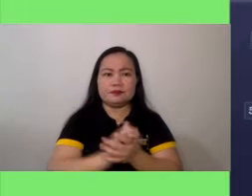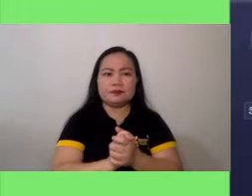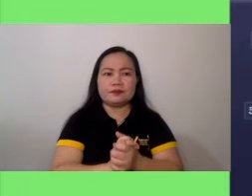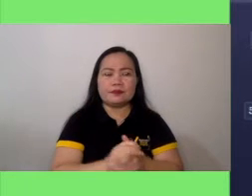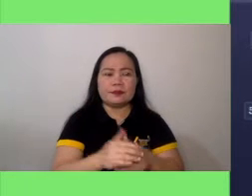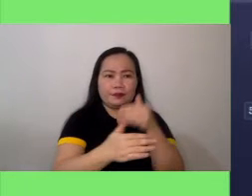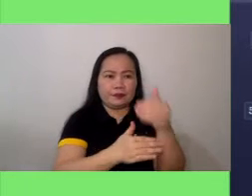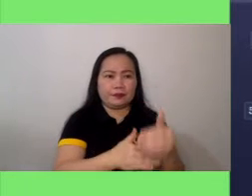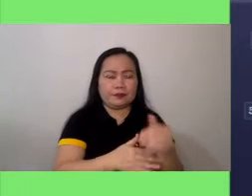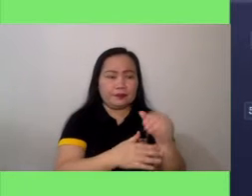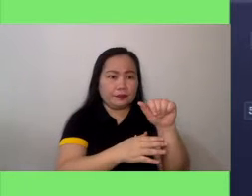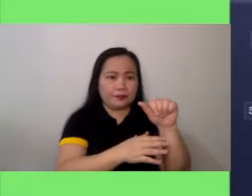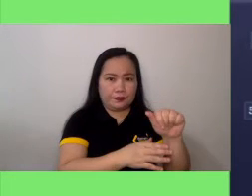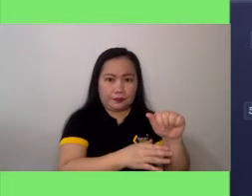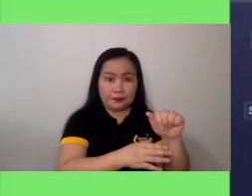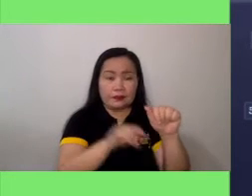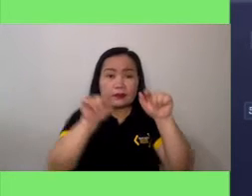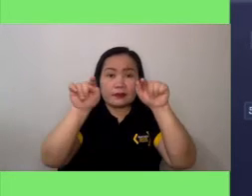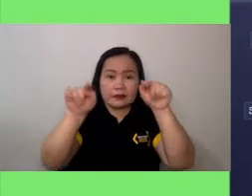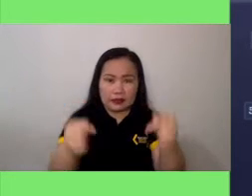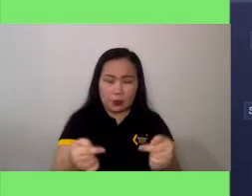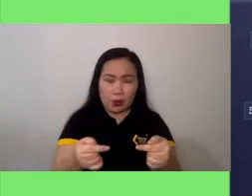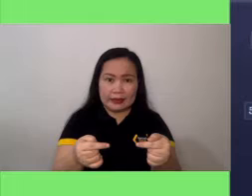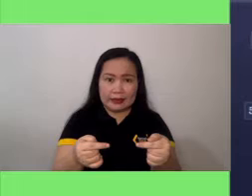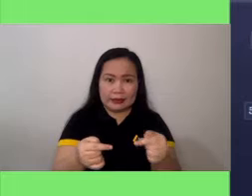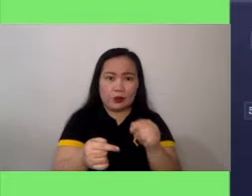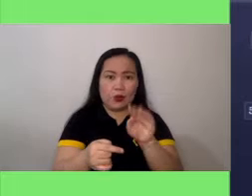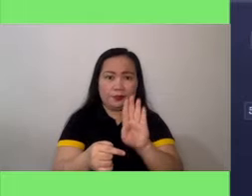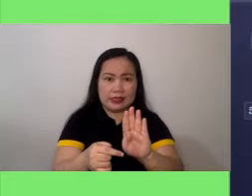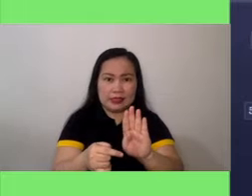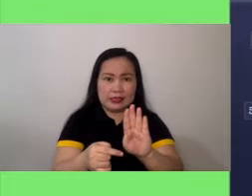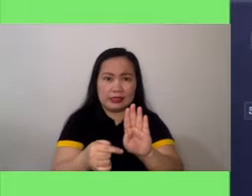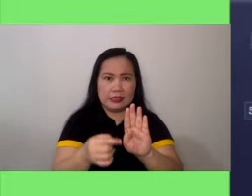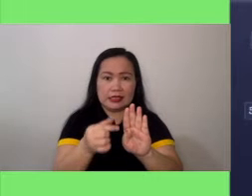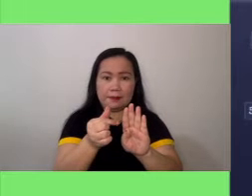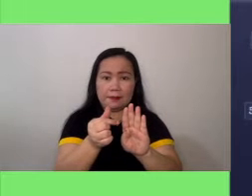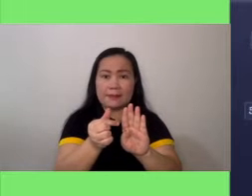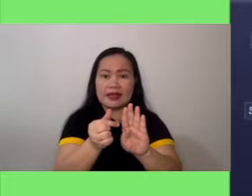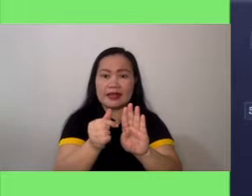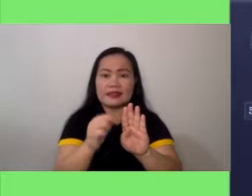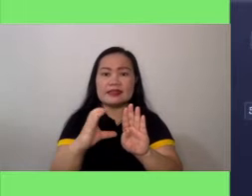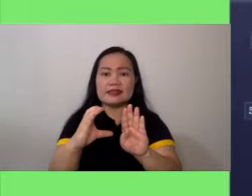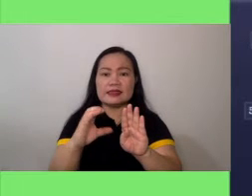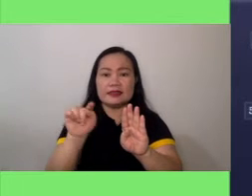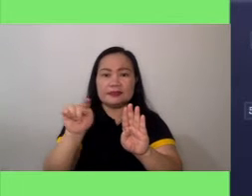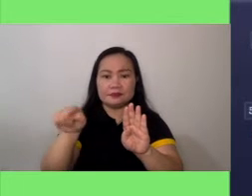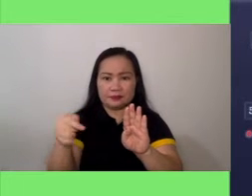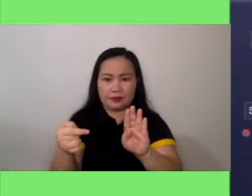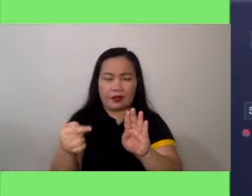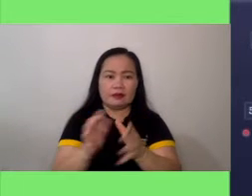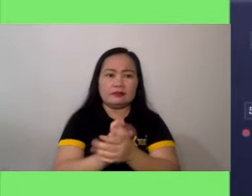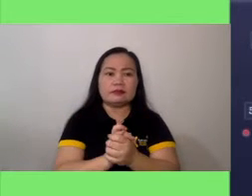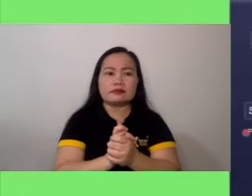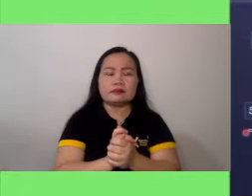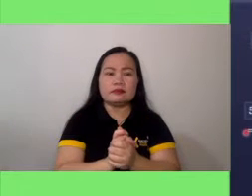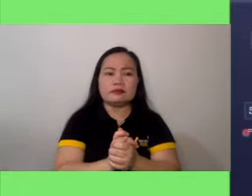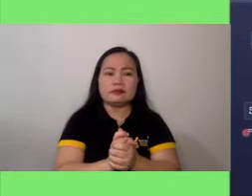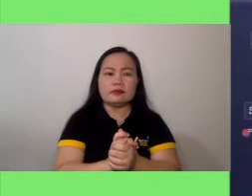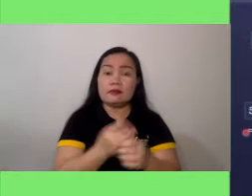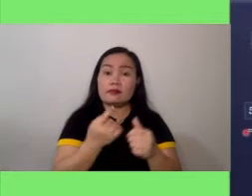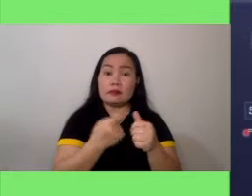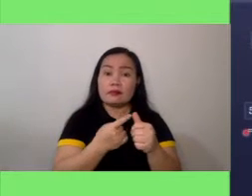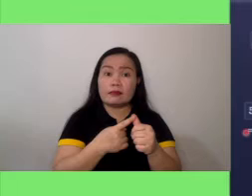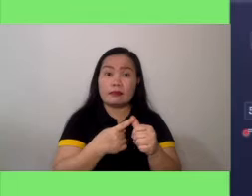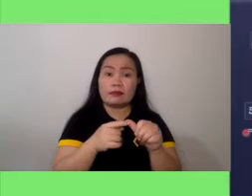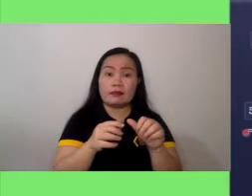A times the quantity of B plus C. So, ito meron na tayong parang i-distribute dito, no? So,